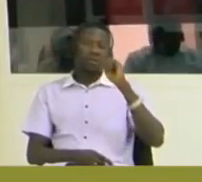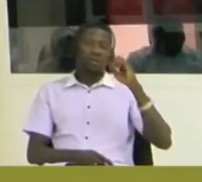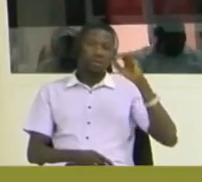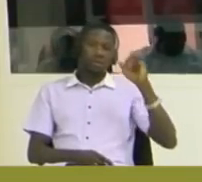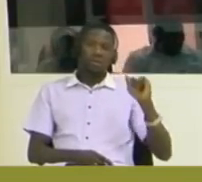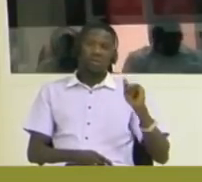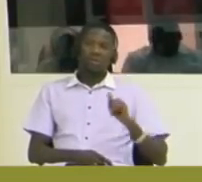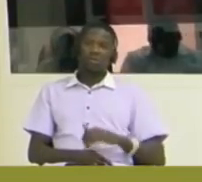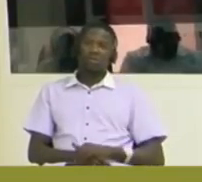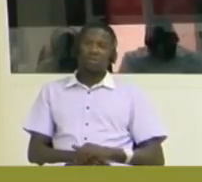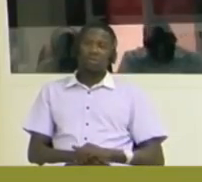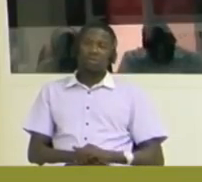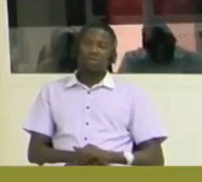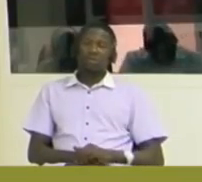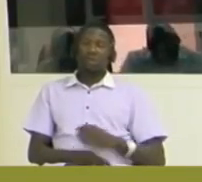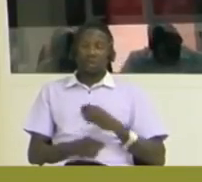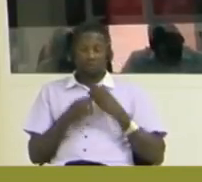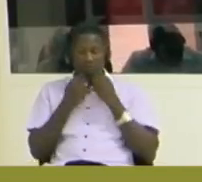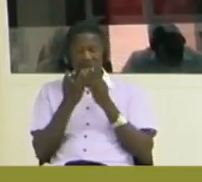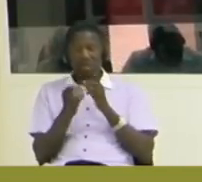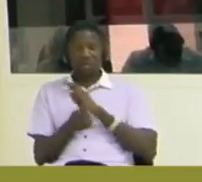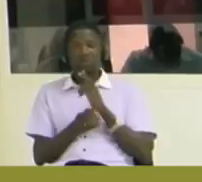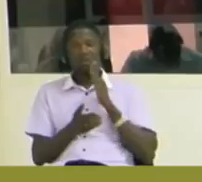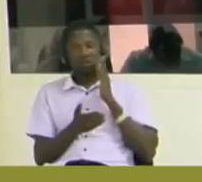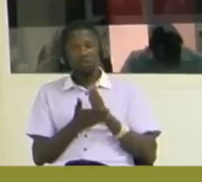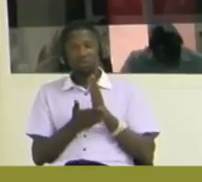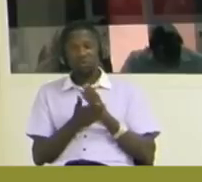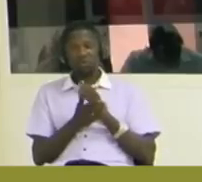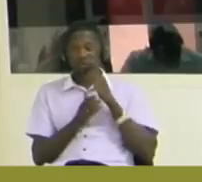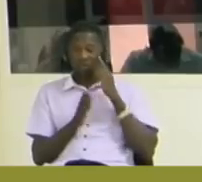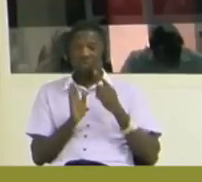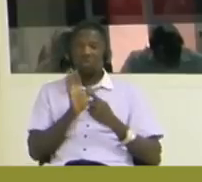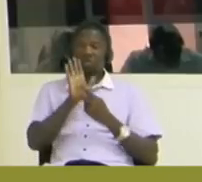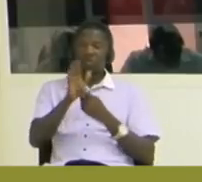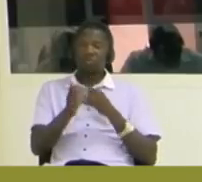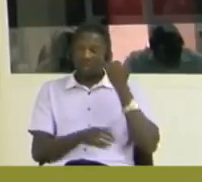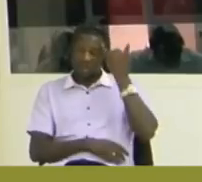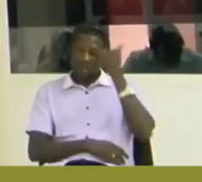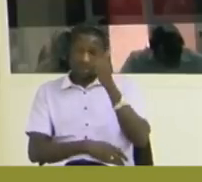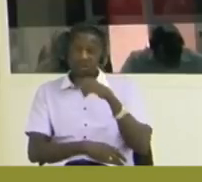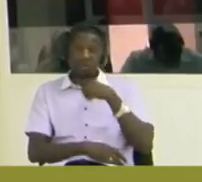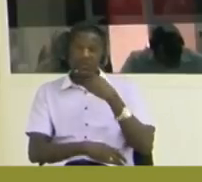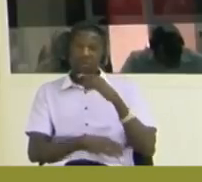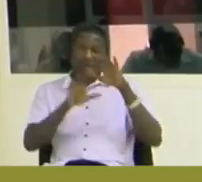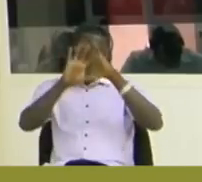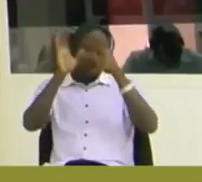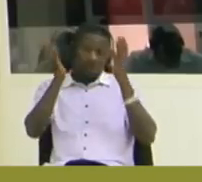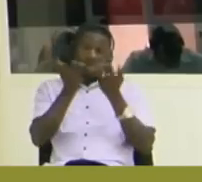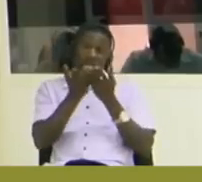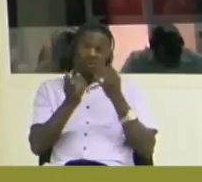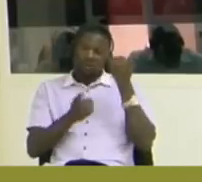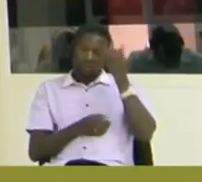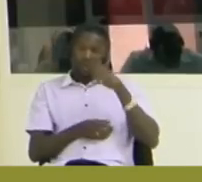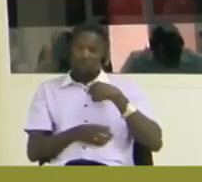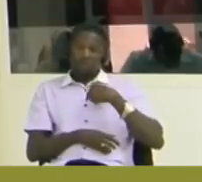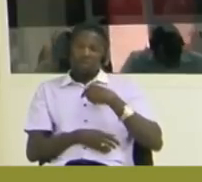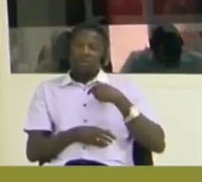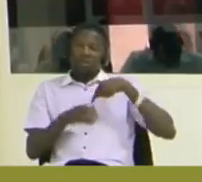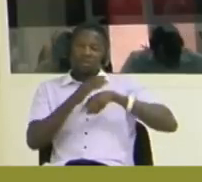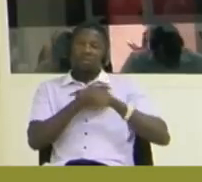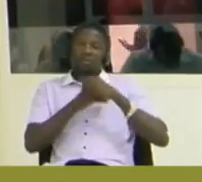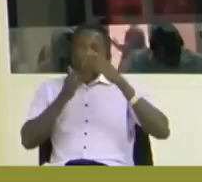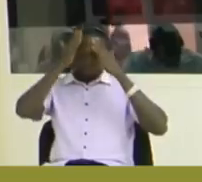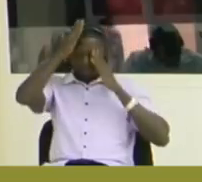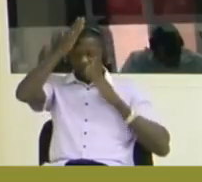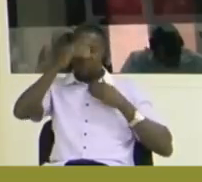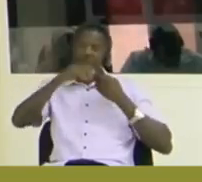that is not a true reflection of the opinion, of the general opinion of me in the military at